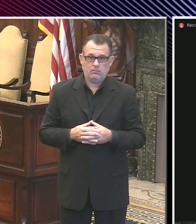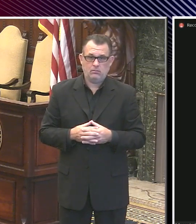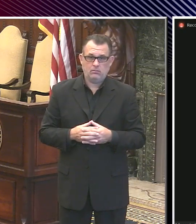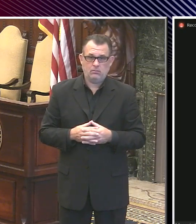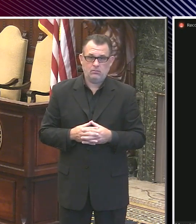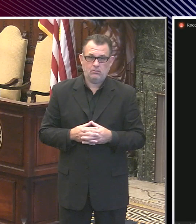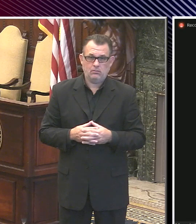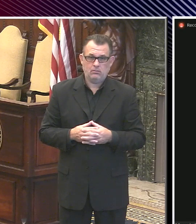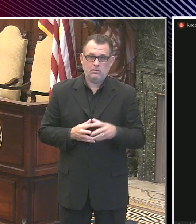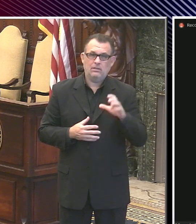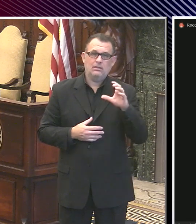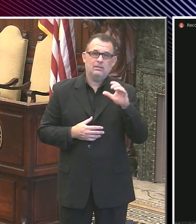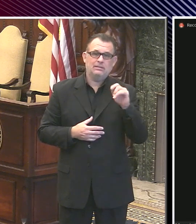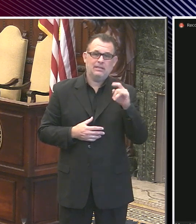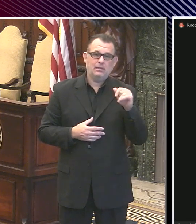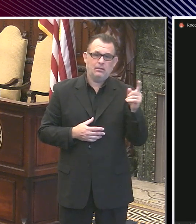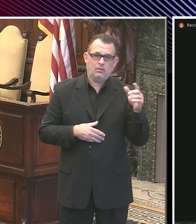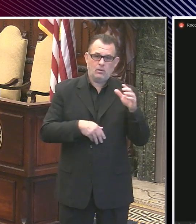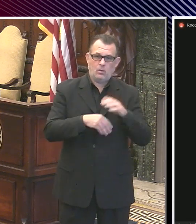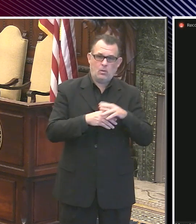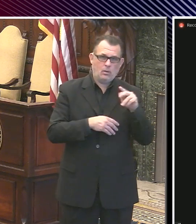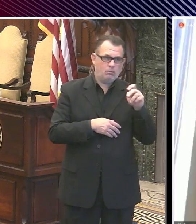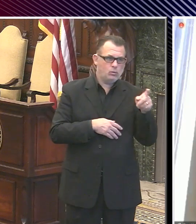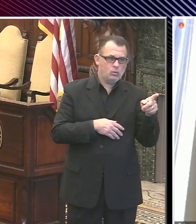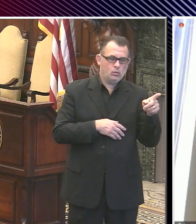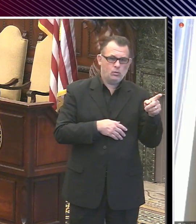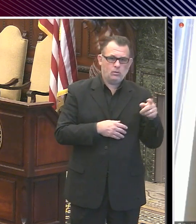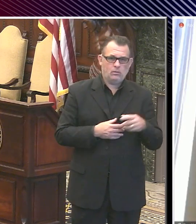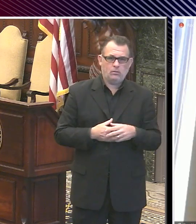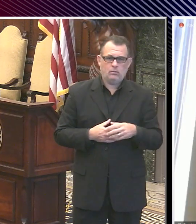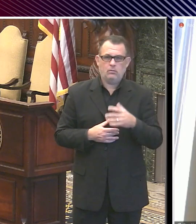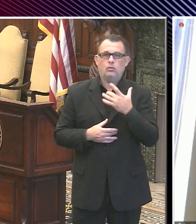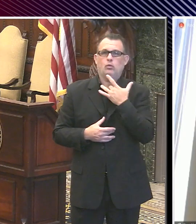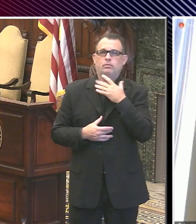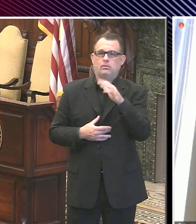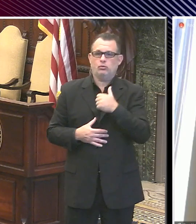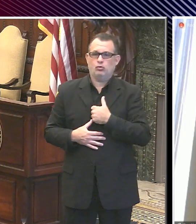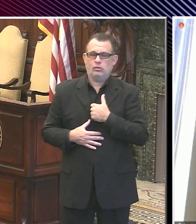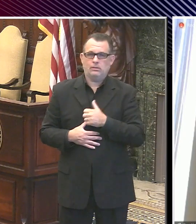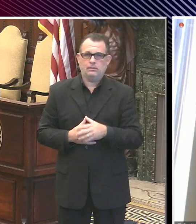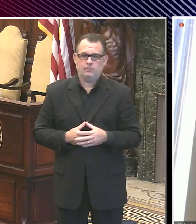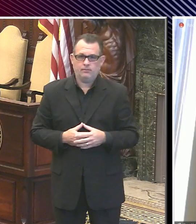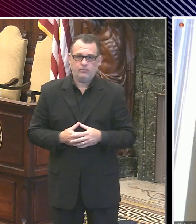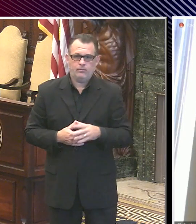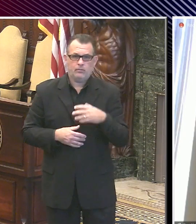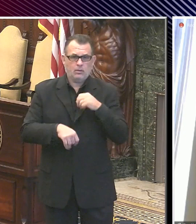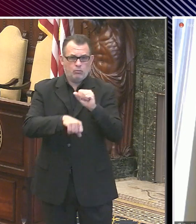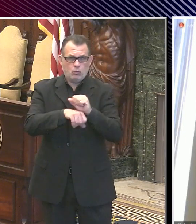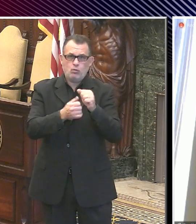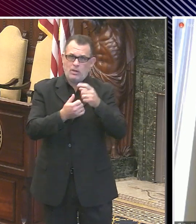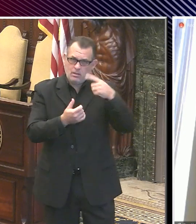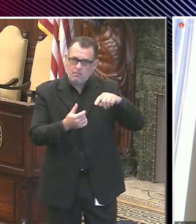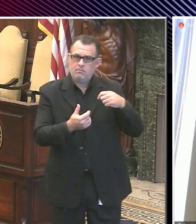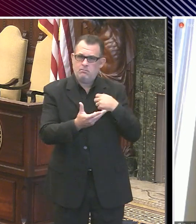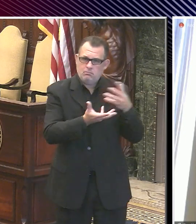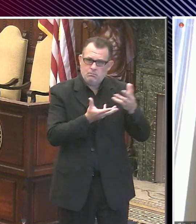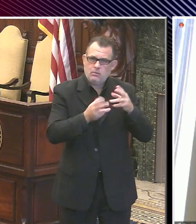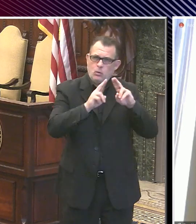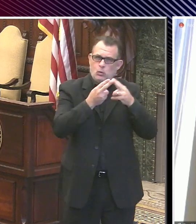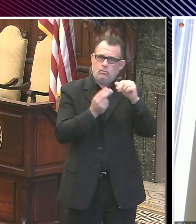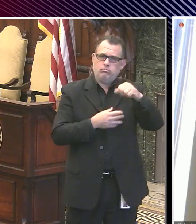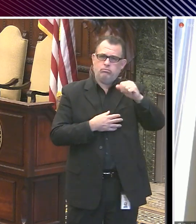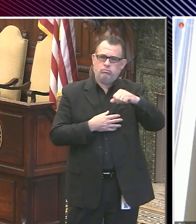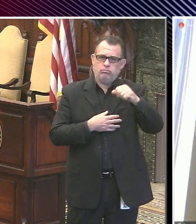Cynthia, you're muted there. Sorry about that, Ari. So we've been working closely with the union in